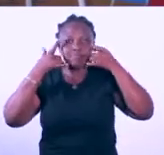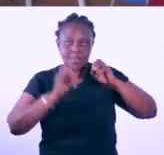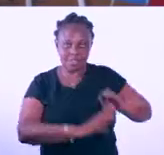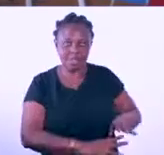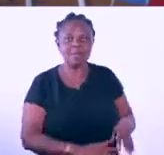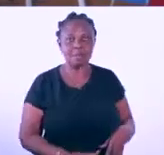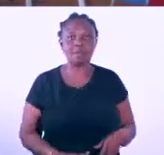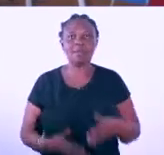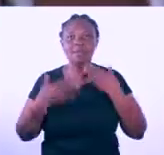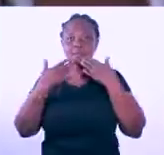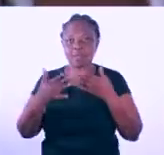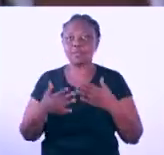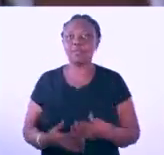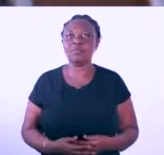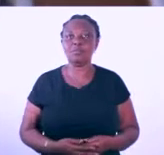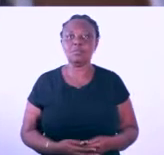Thank you.